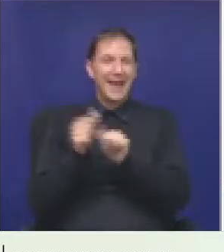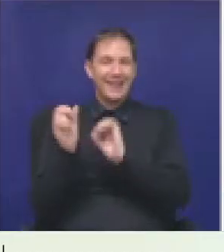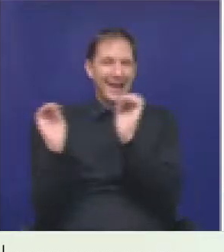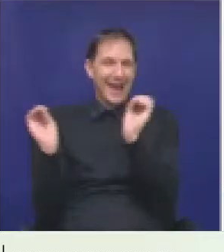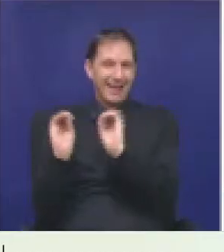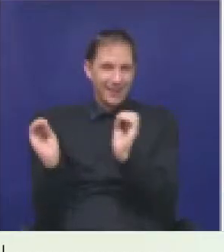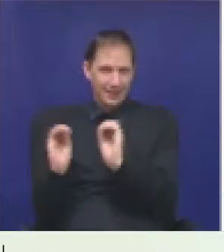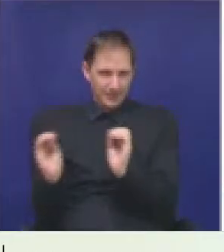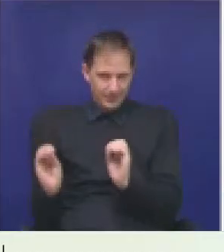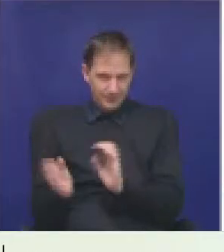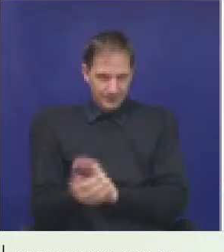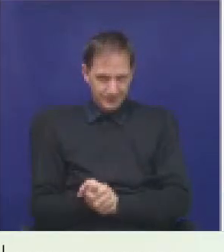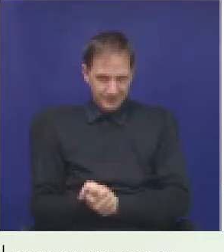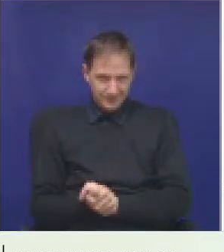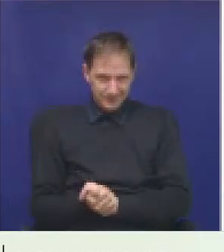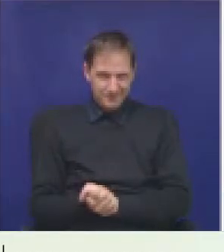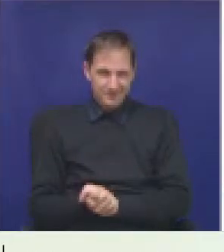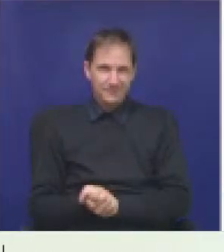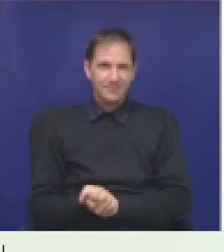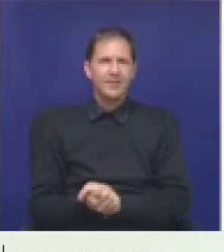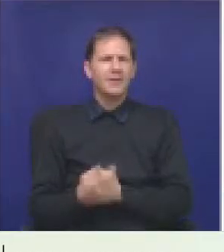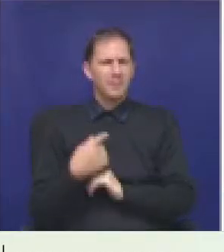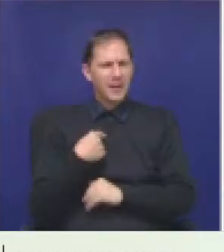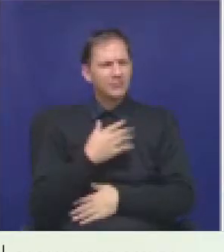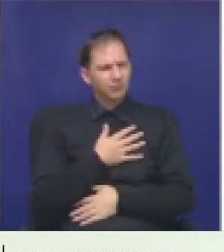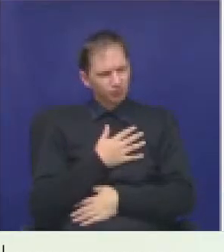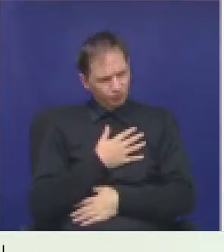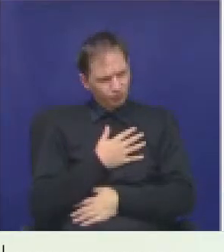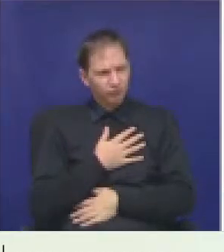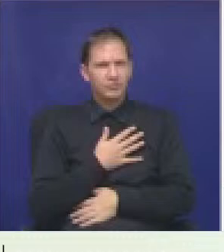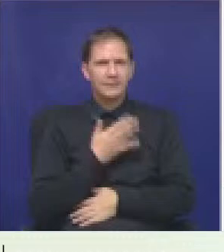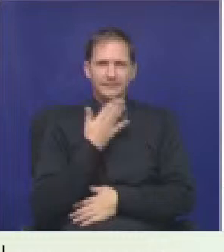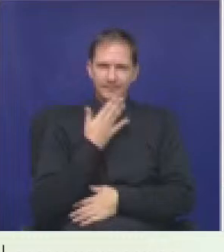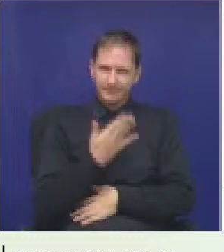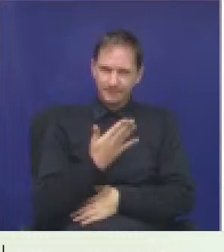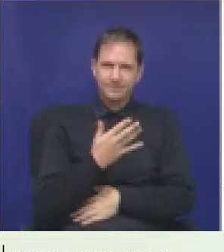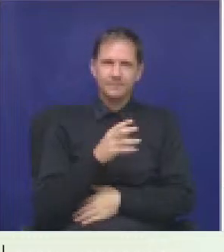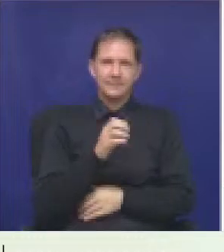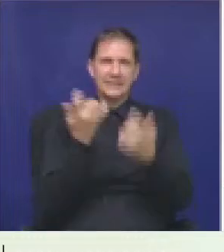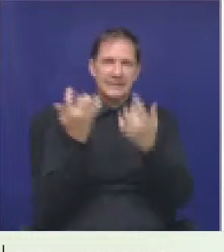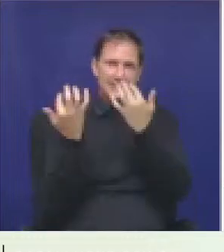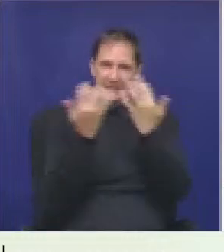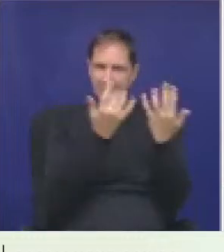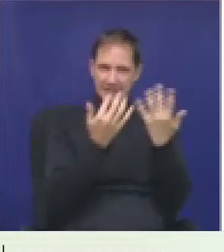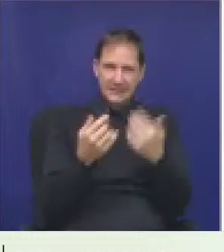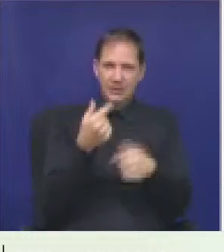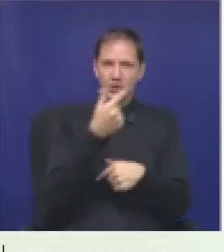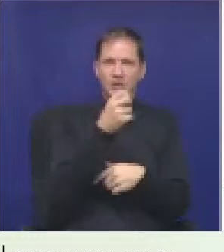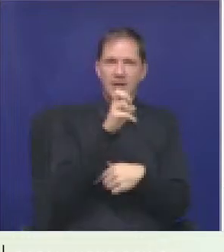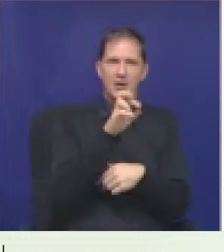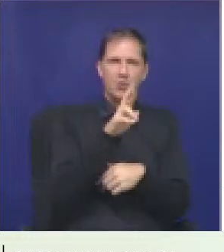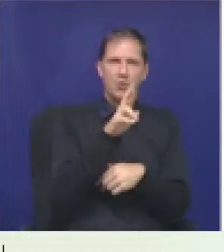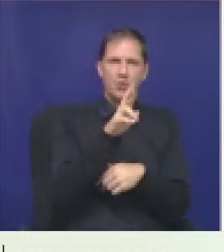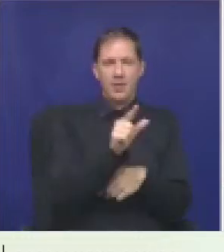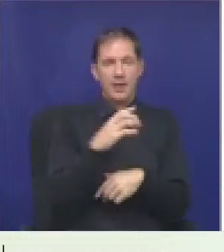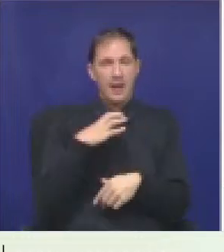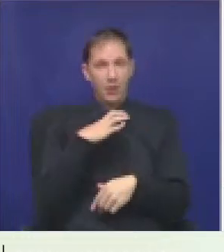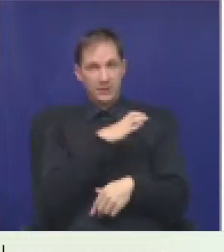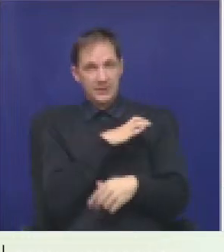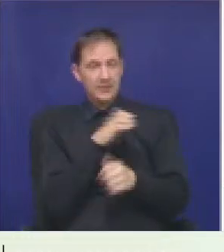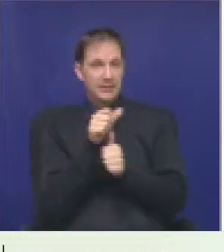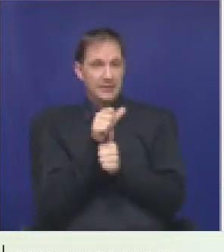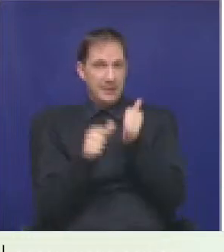However, I feel honored by the work that the Statistician General, the Statistics Council, the Deputy